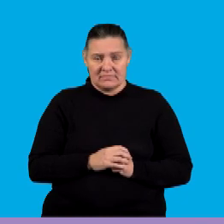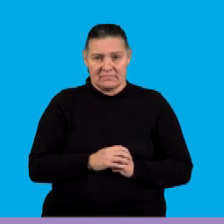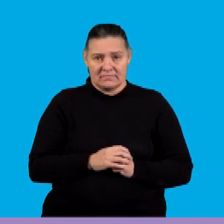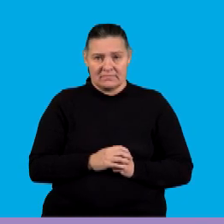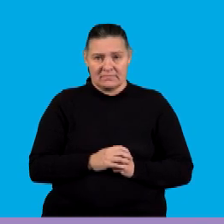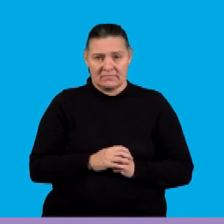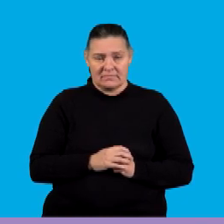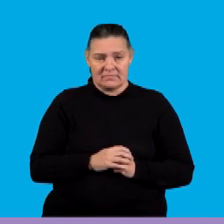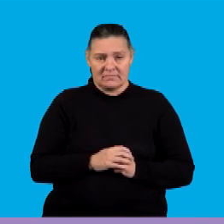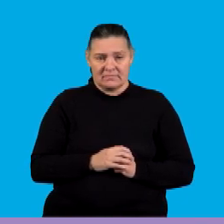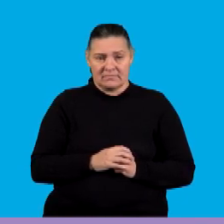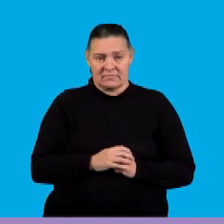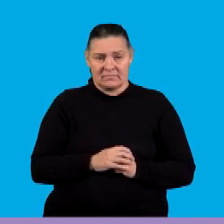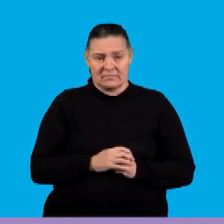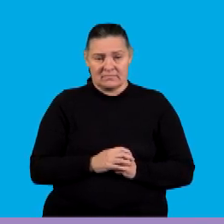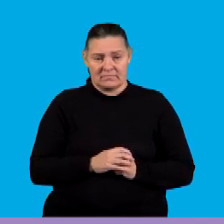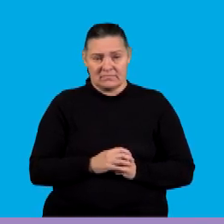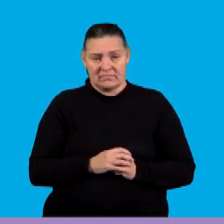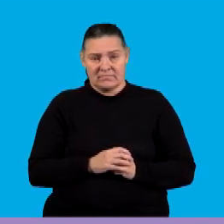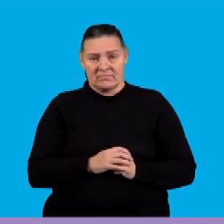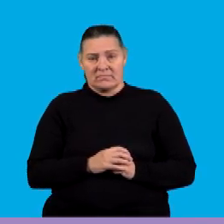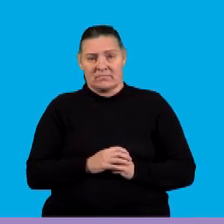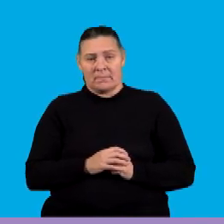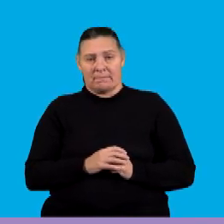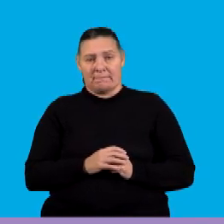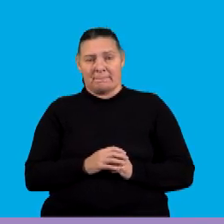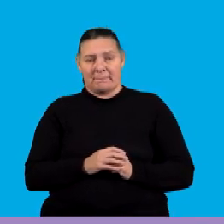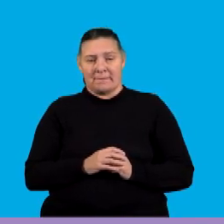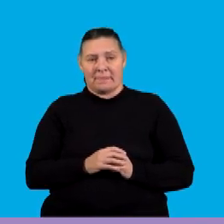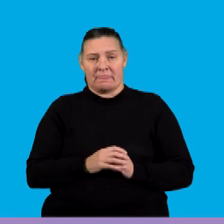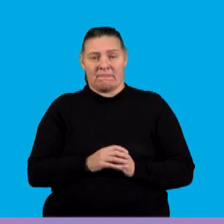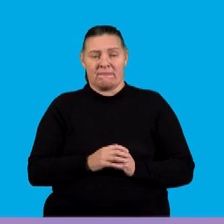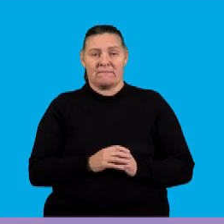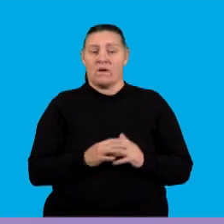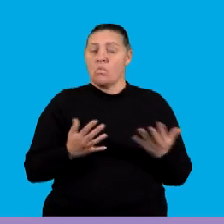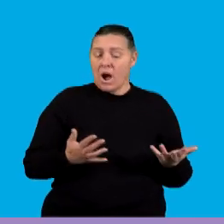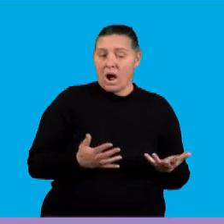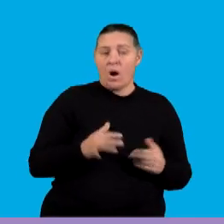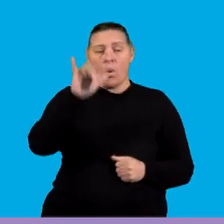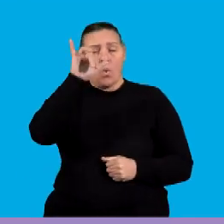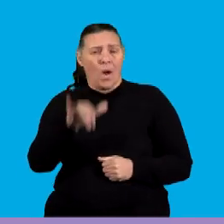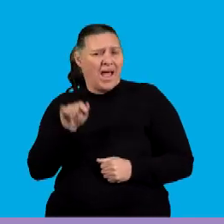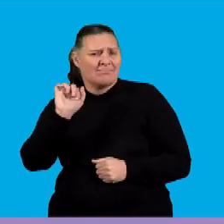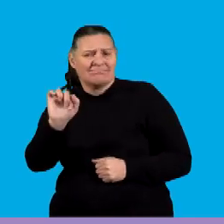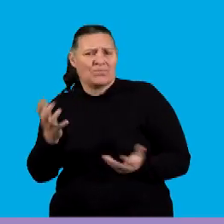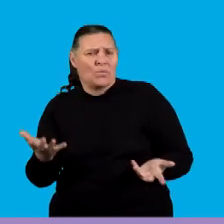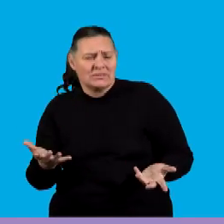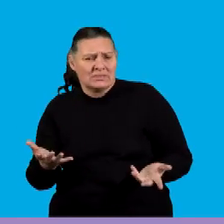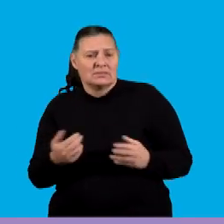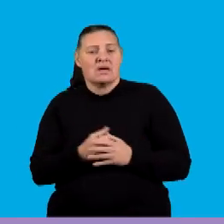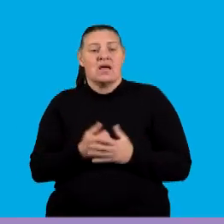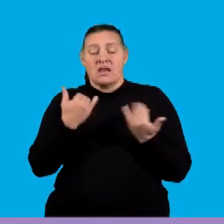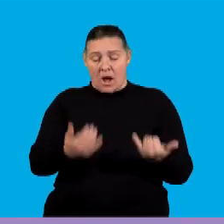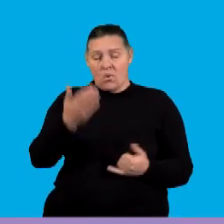this graph. What about that is the x-intercept for this linear graph. What about the